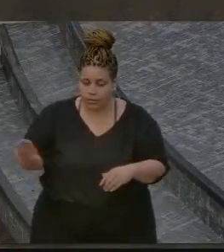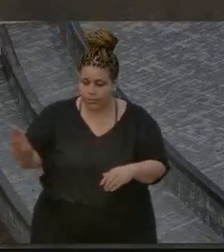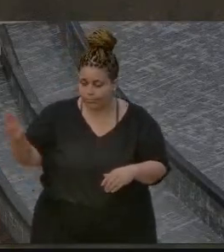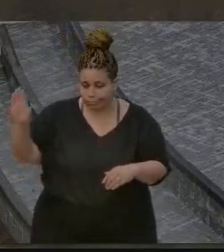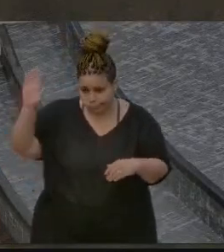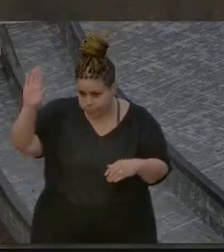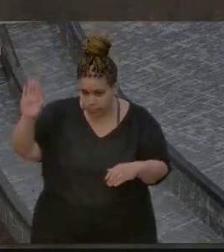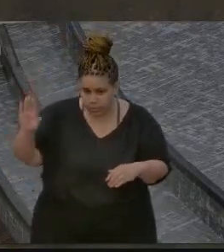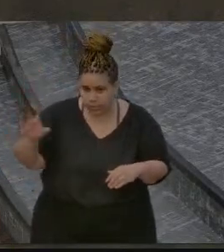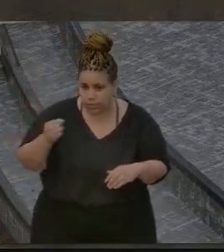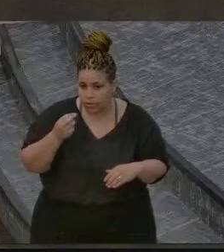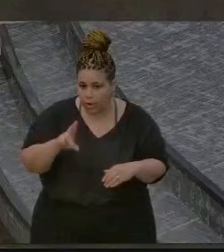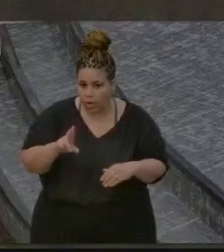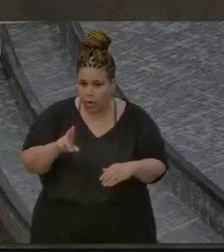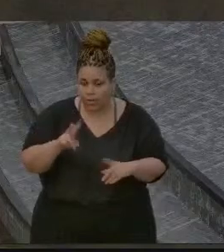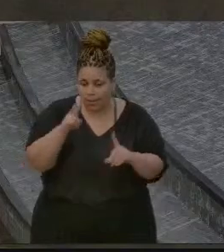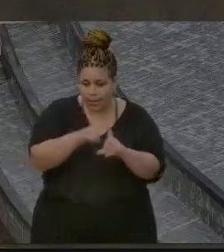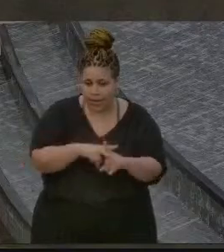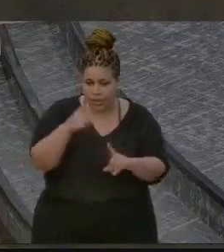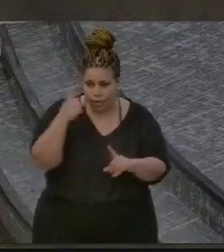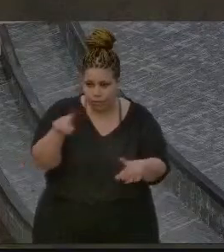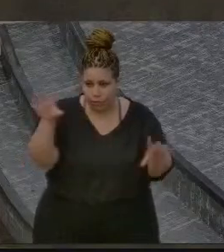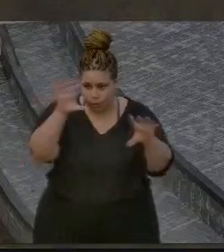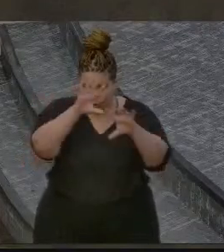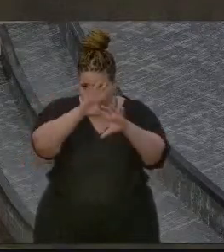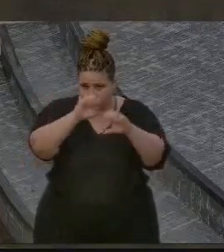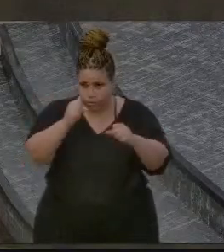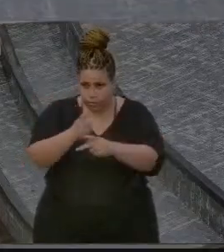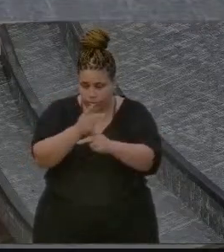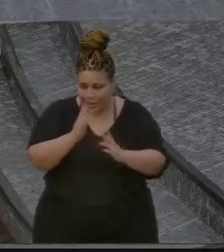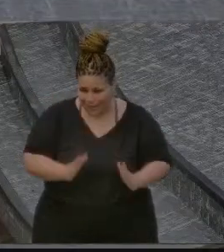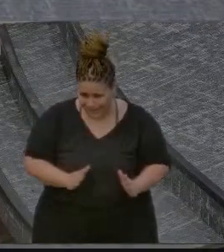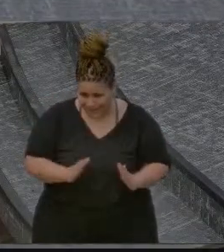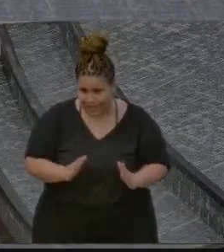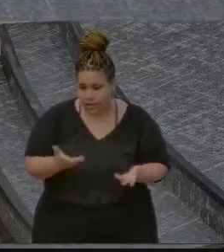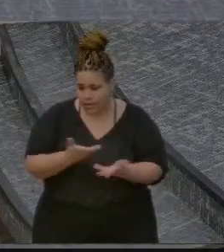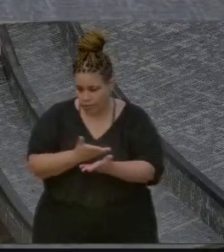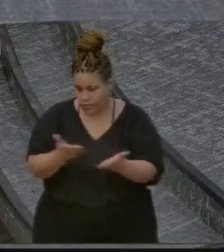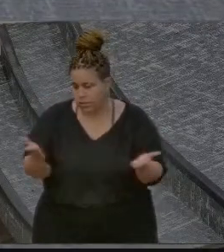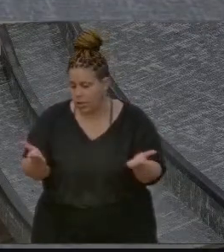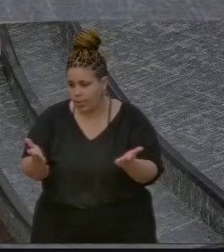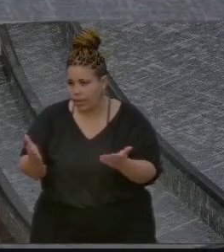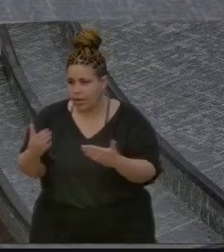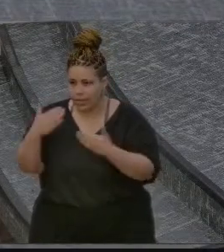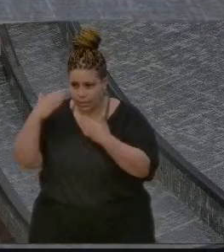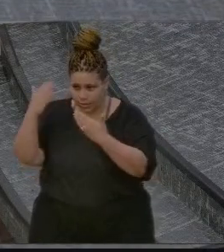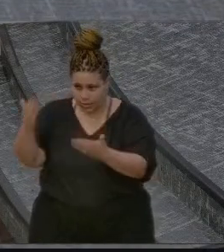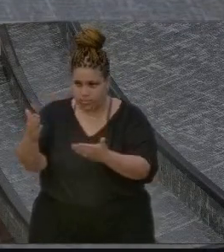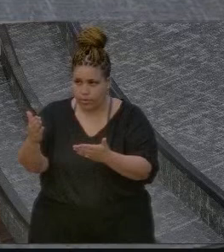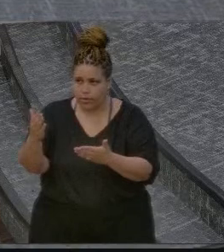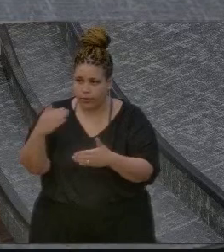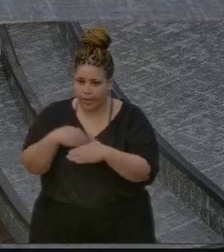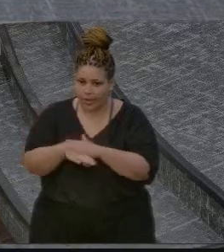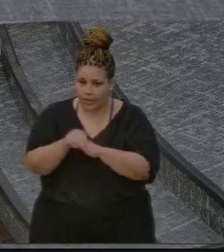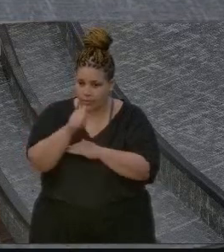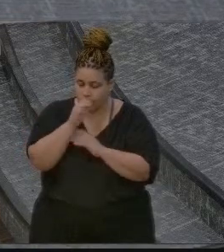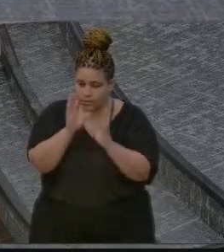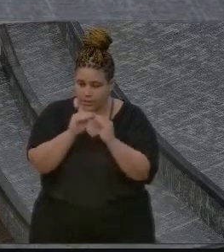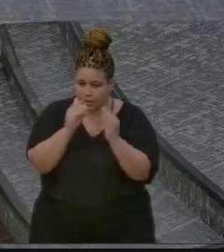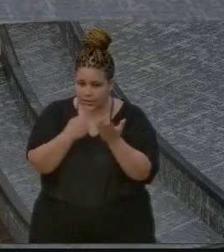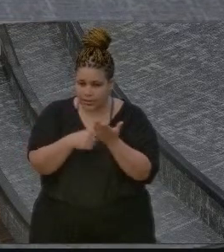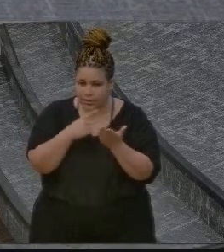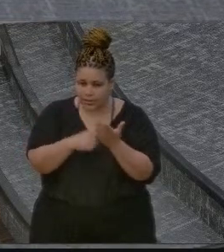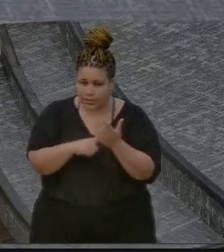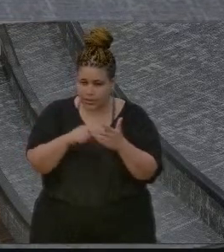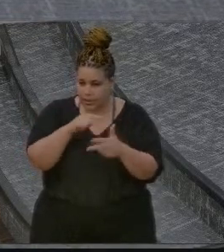of superintendent. The floor is open. So moved. That we go into executive session to discuss those